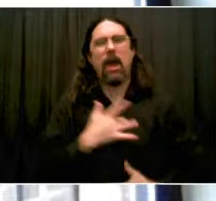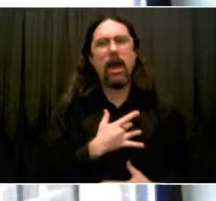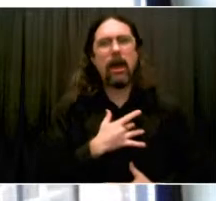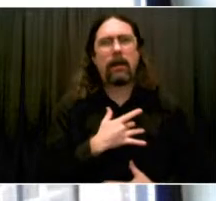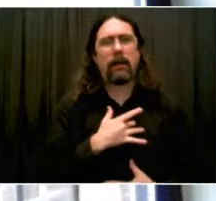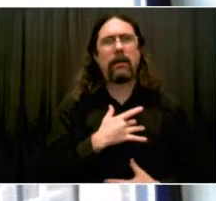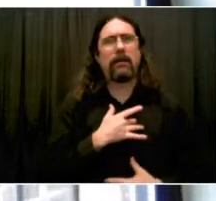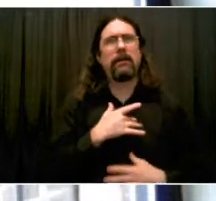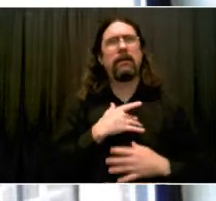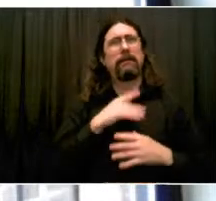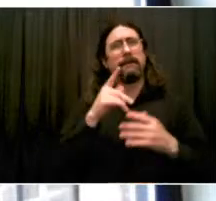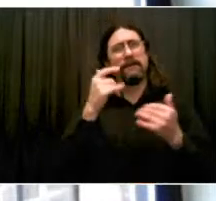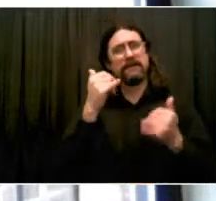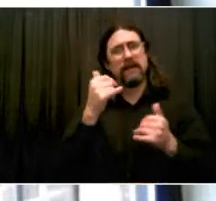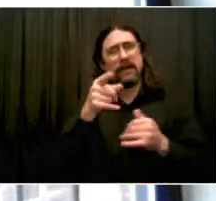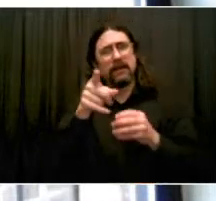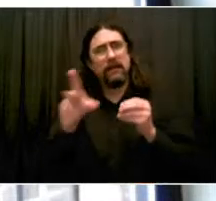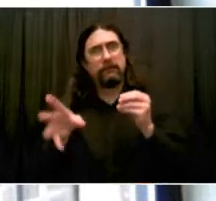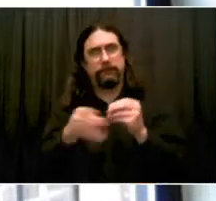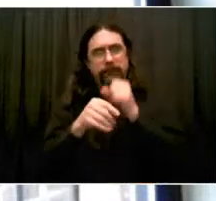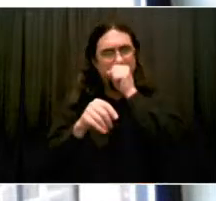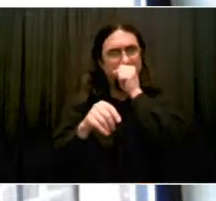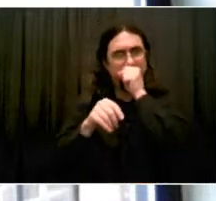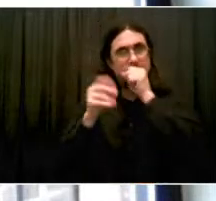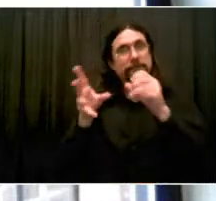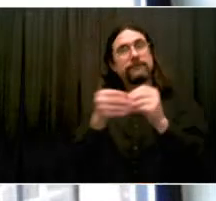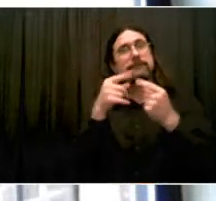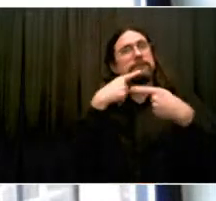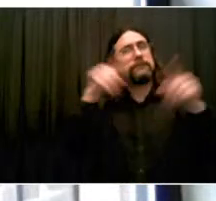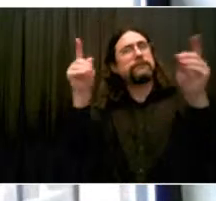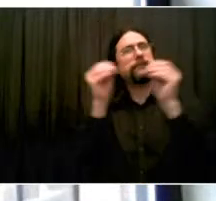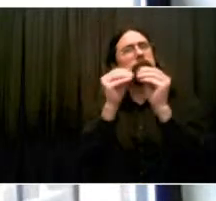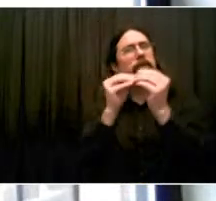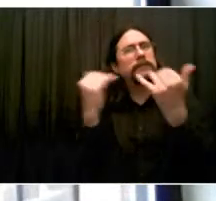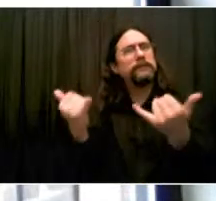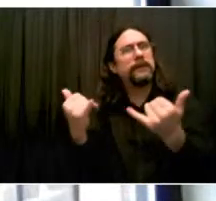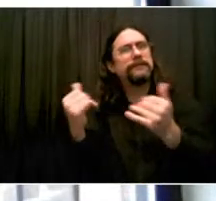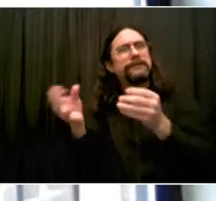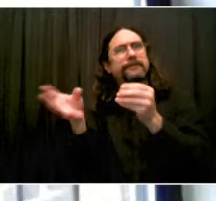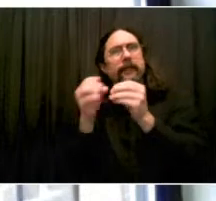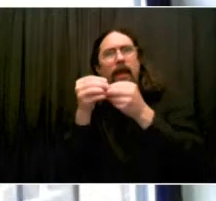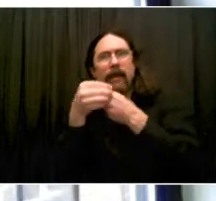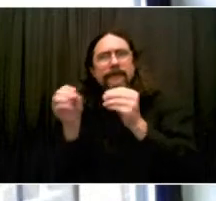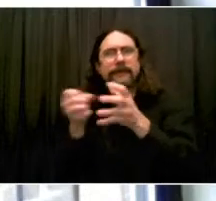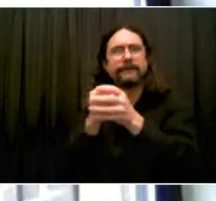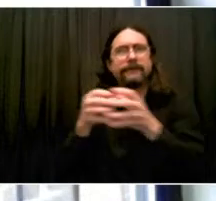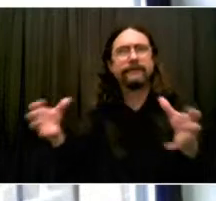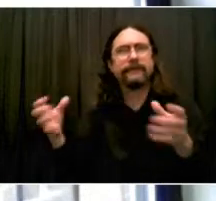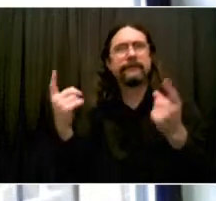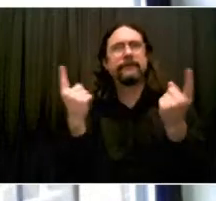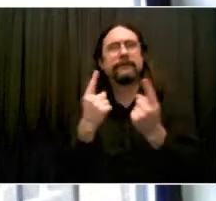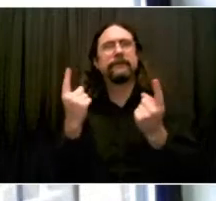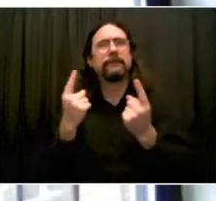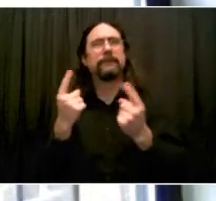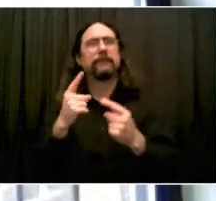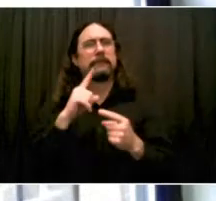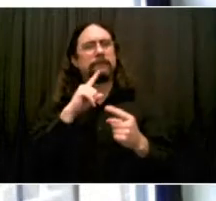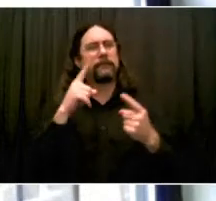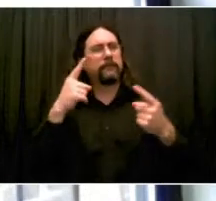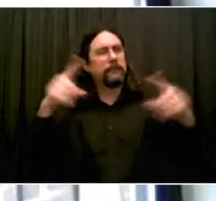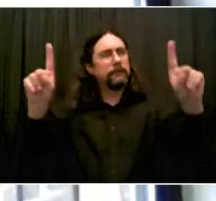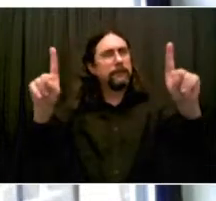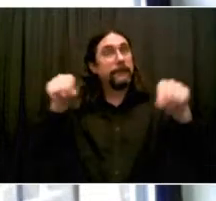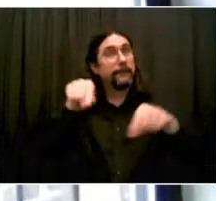complement yesterday's announcement, because it really allows us an opportunity to build an office that